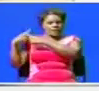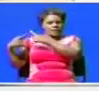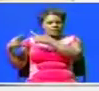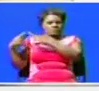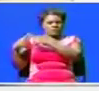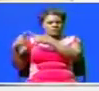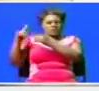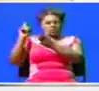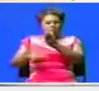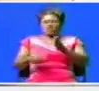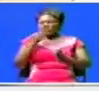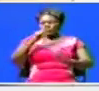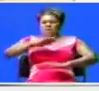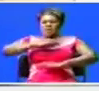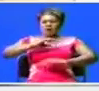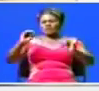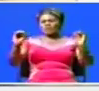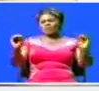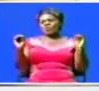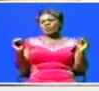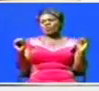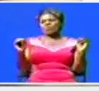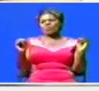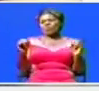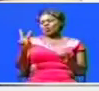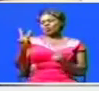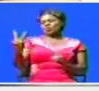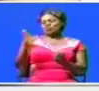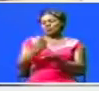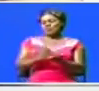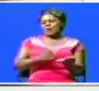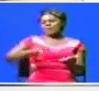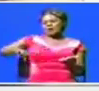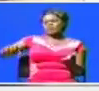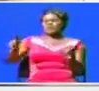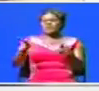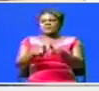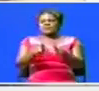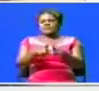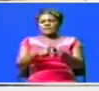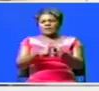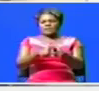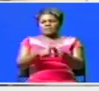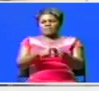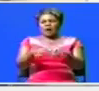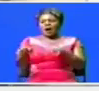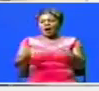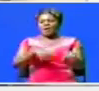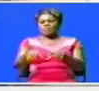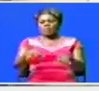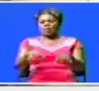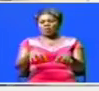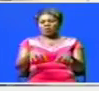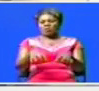food insecurity in those two sub-counties. We've also had our livestock conditions